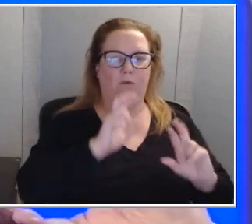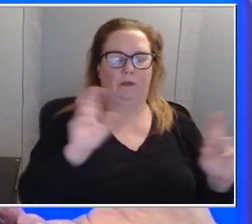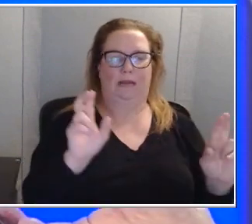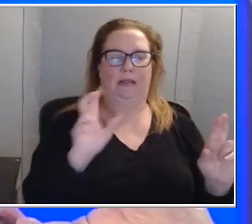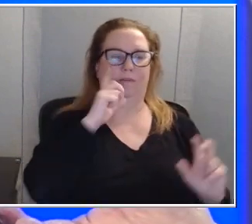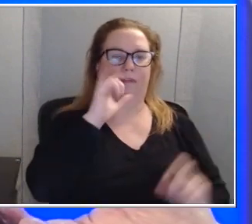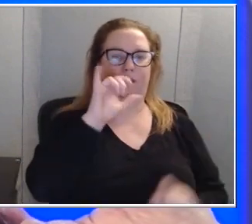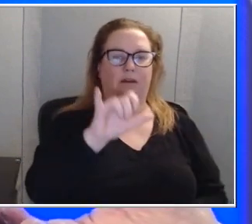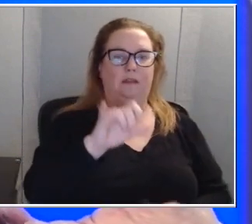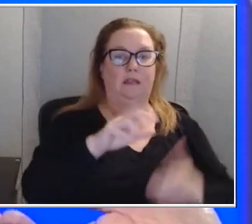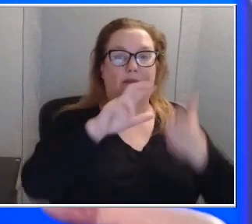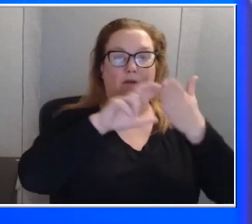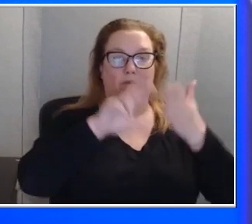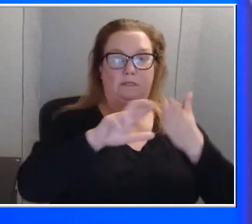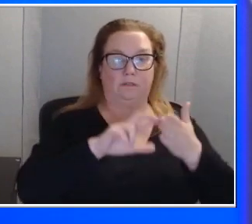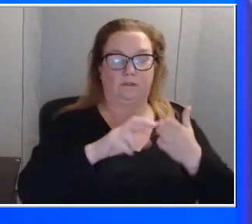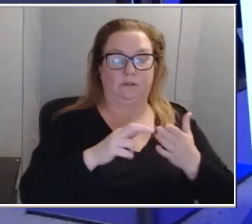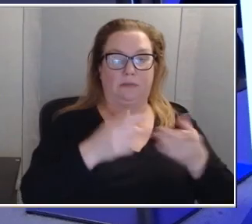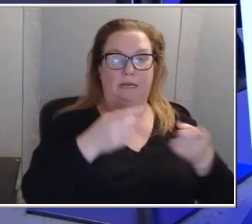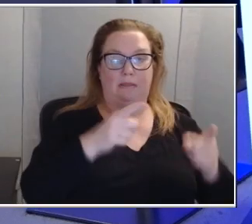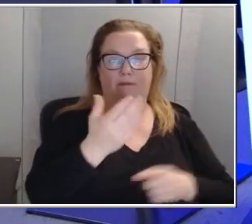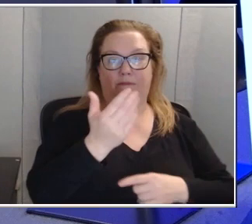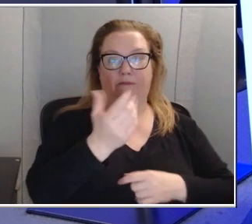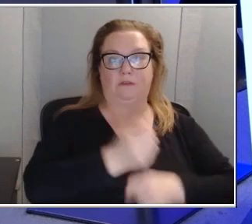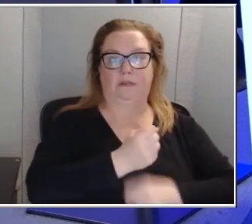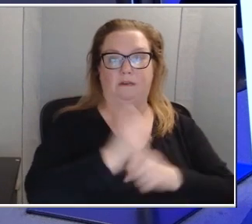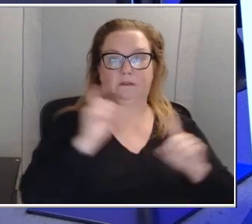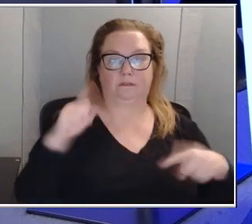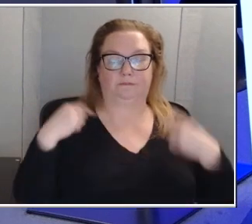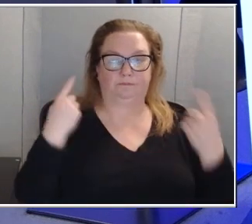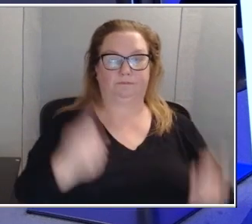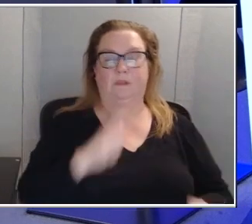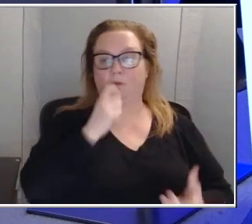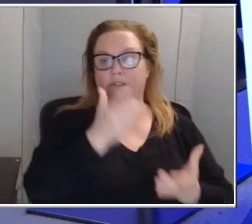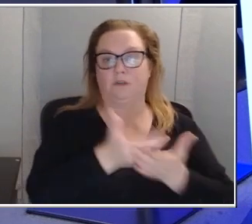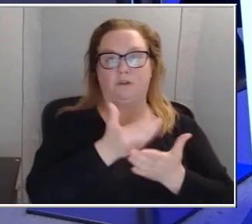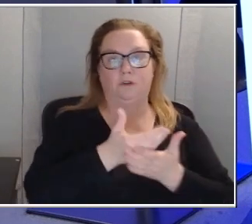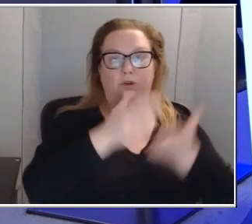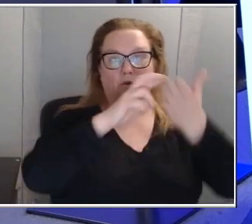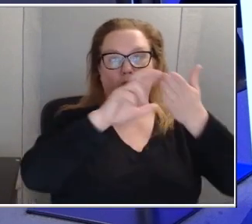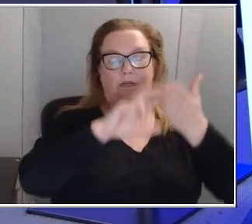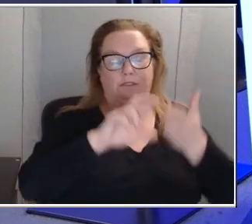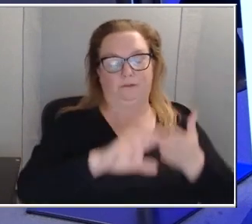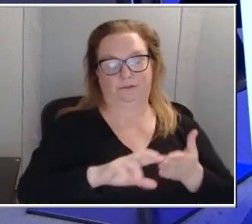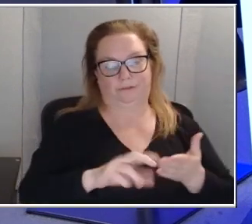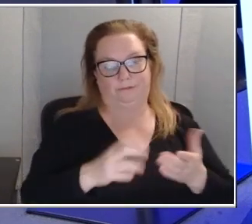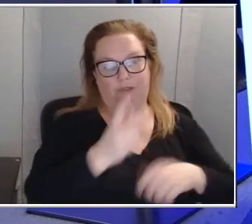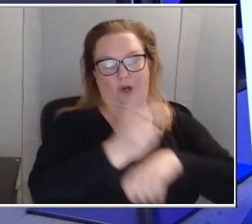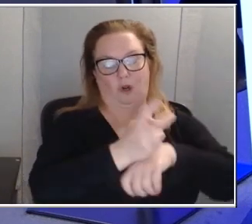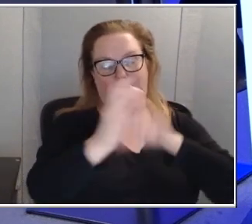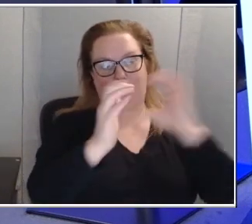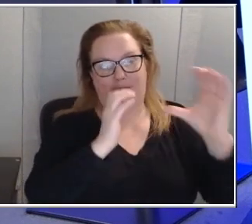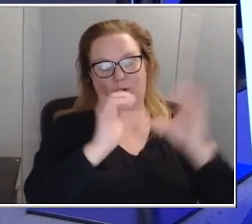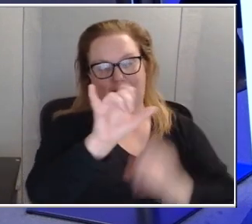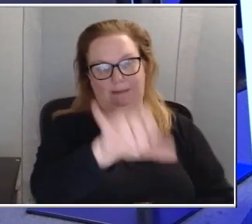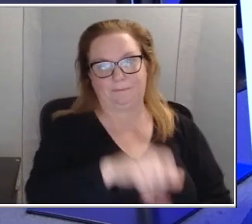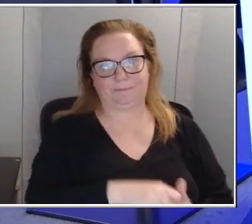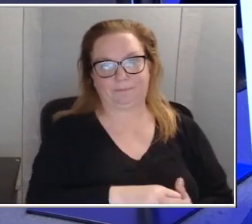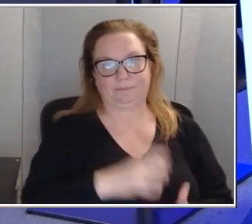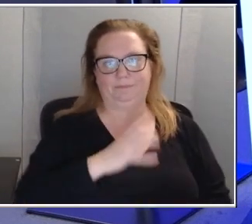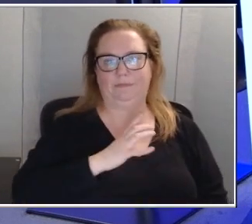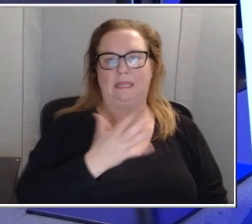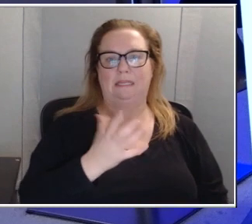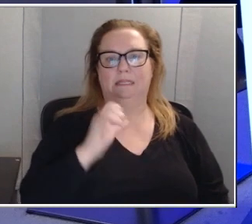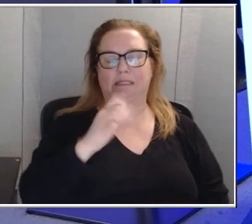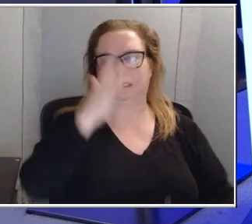that research had been going on for 15 years. Yeah, it was not new research at all, and it was a hard time communicating. The thing that I dislike the most about the whole